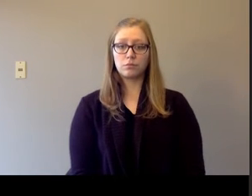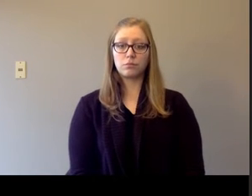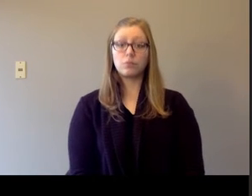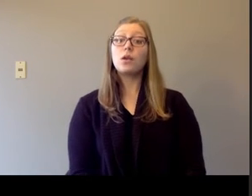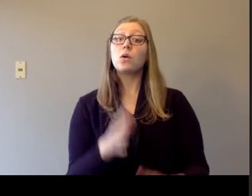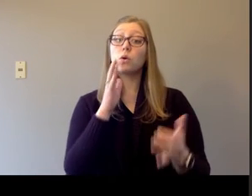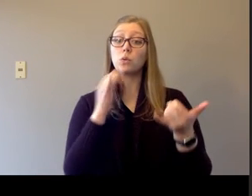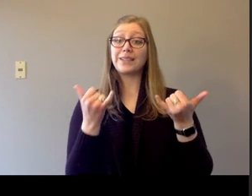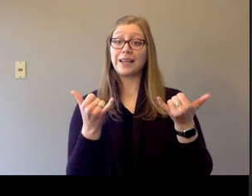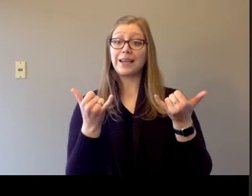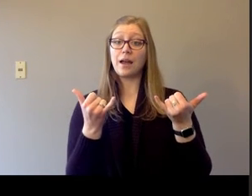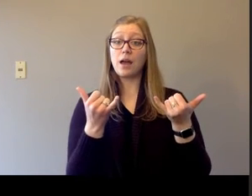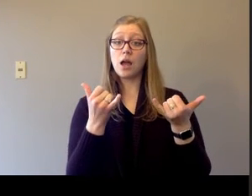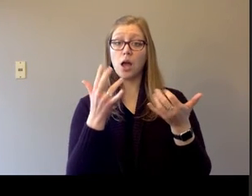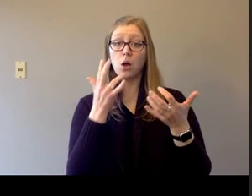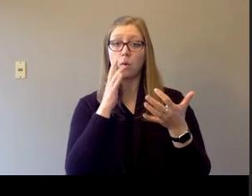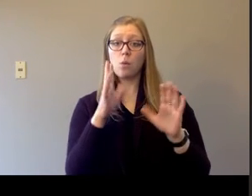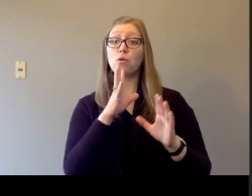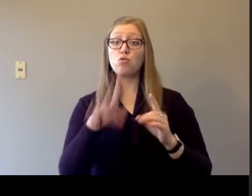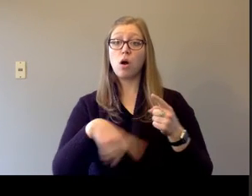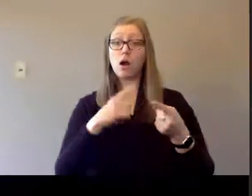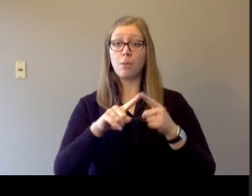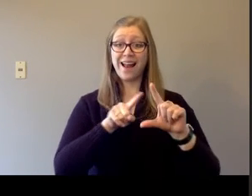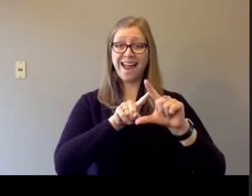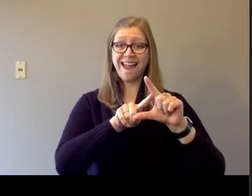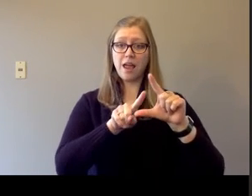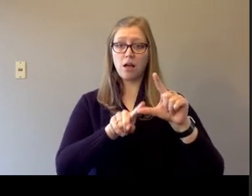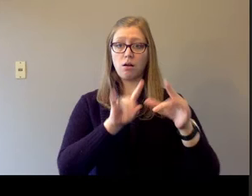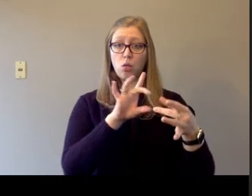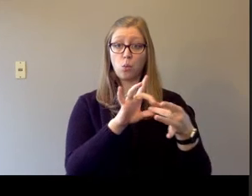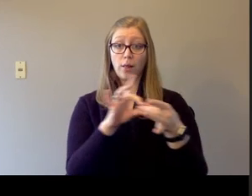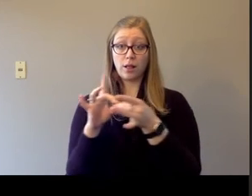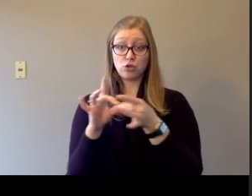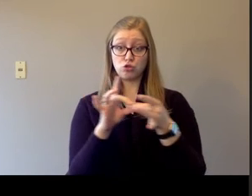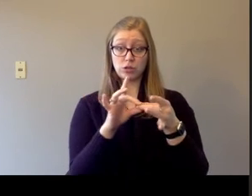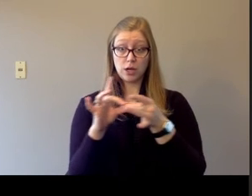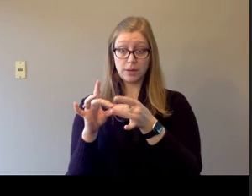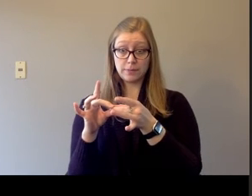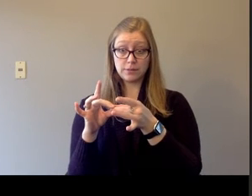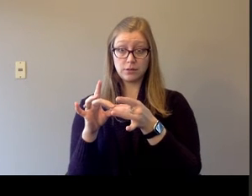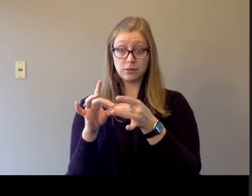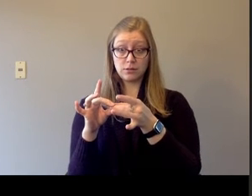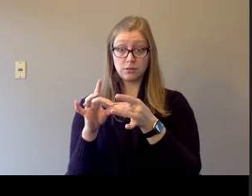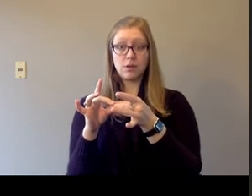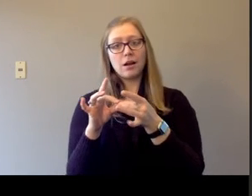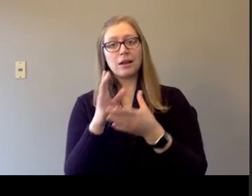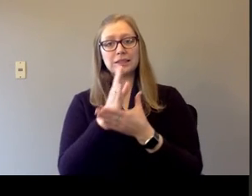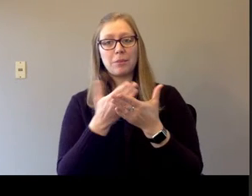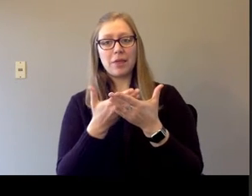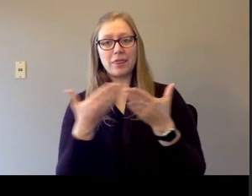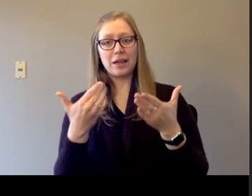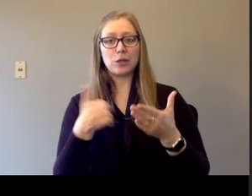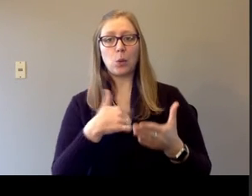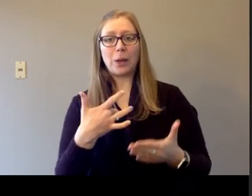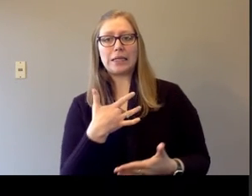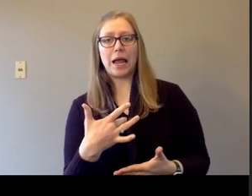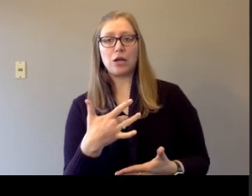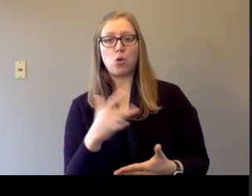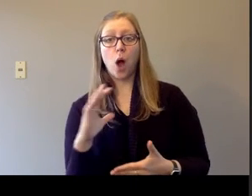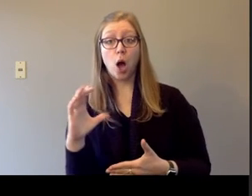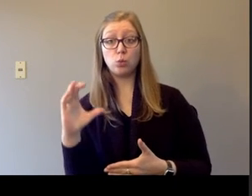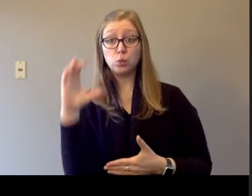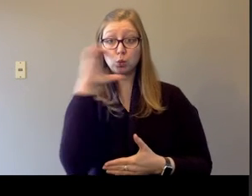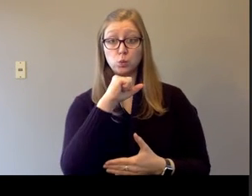So today we're going to look at some angle relationships that are some of the things that we just have been taking for granted about